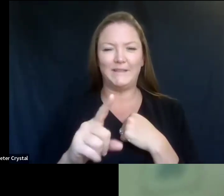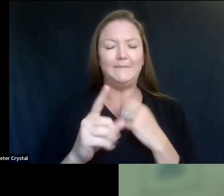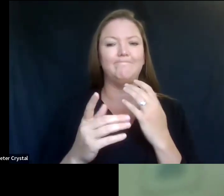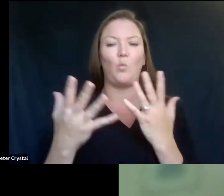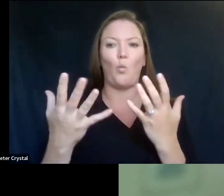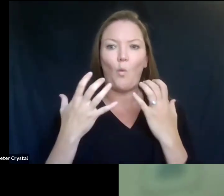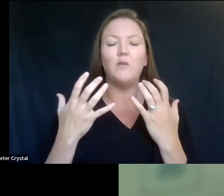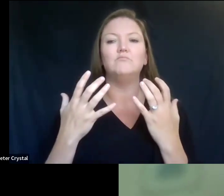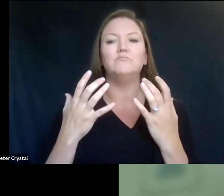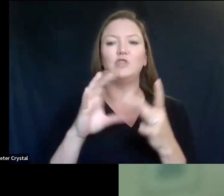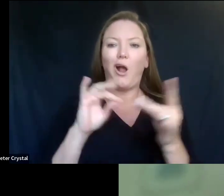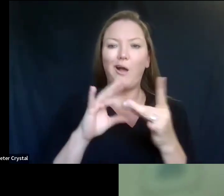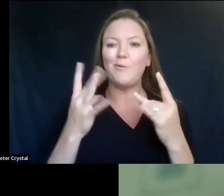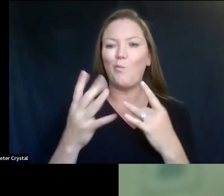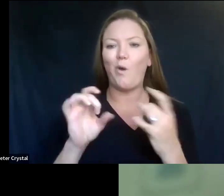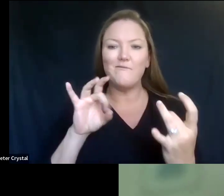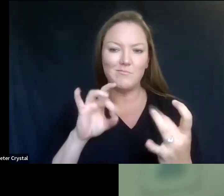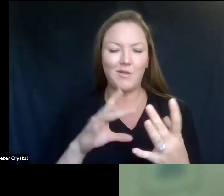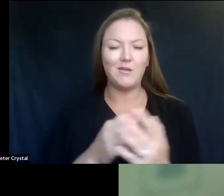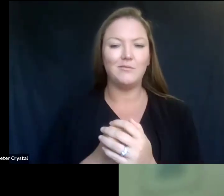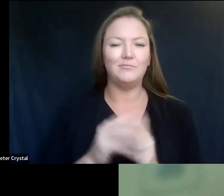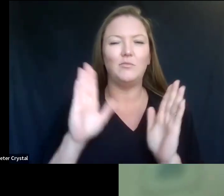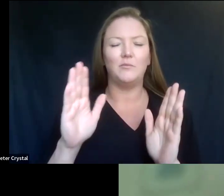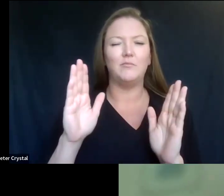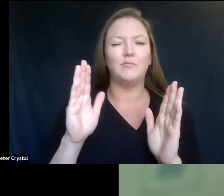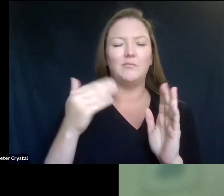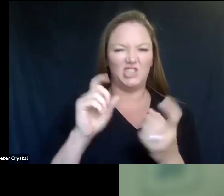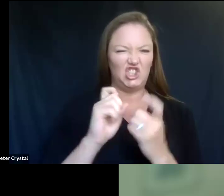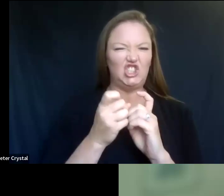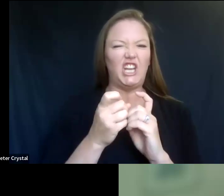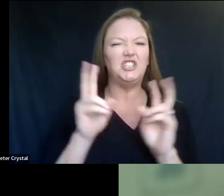to hear from. So let me pivot a little bit.